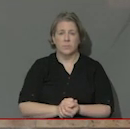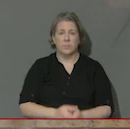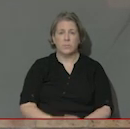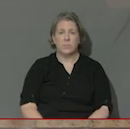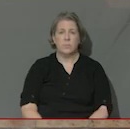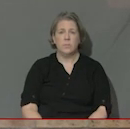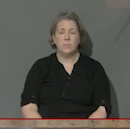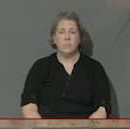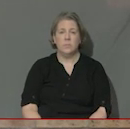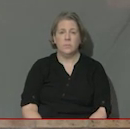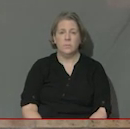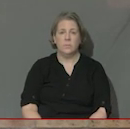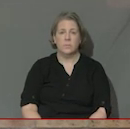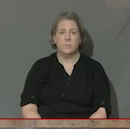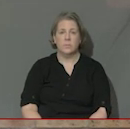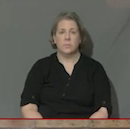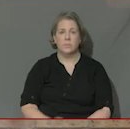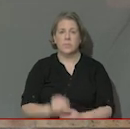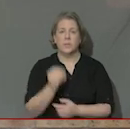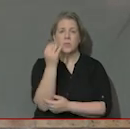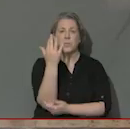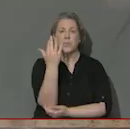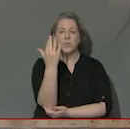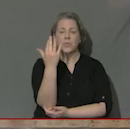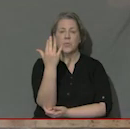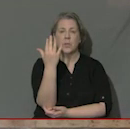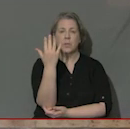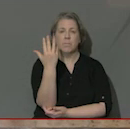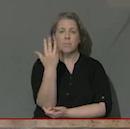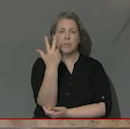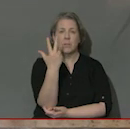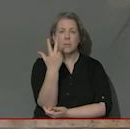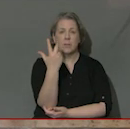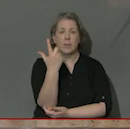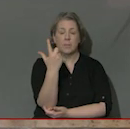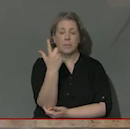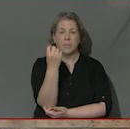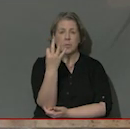So the 597,360